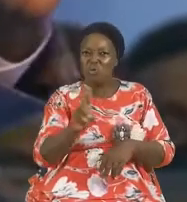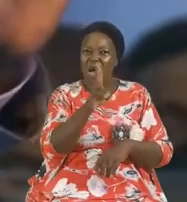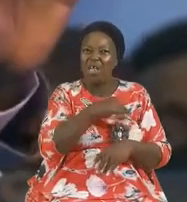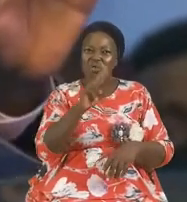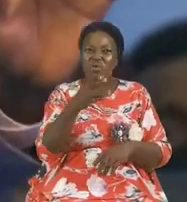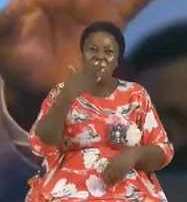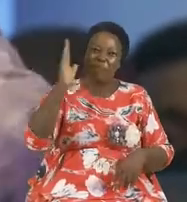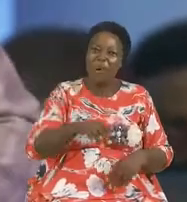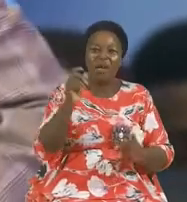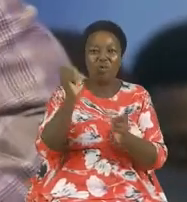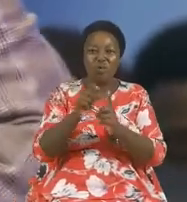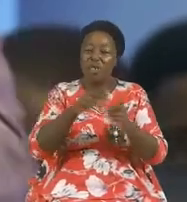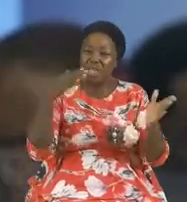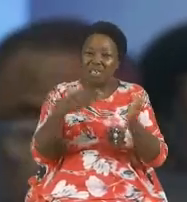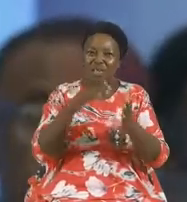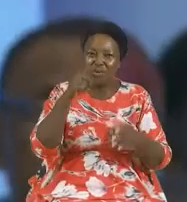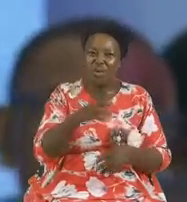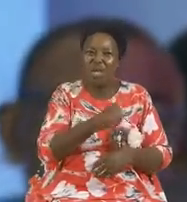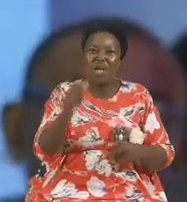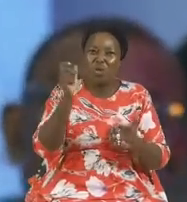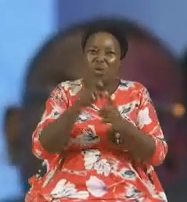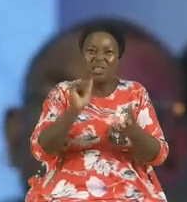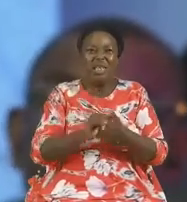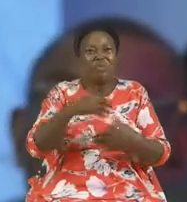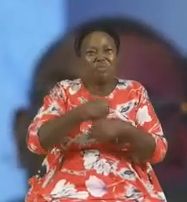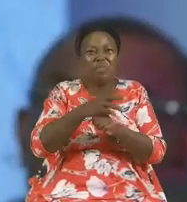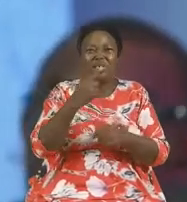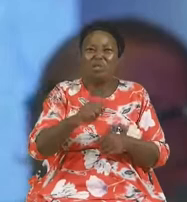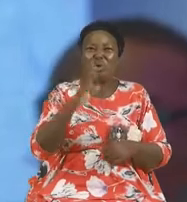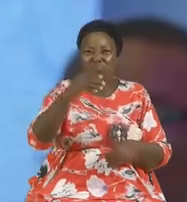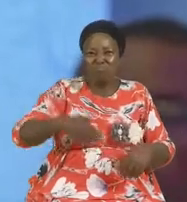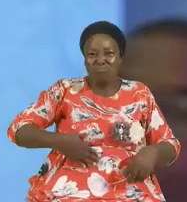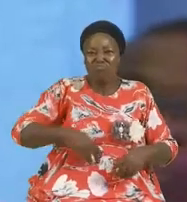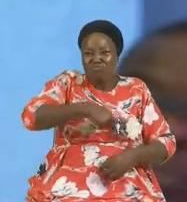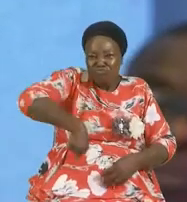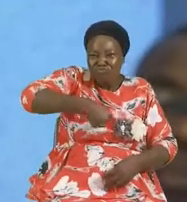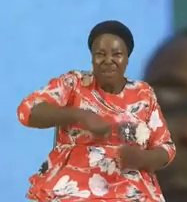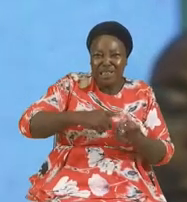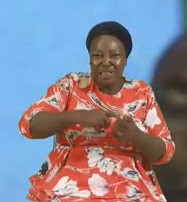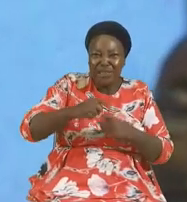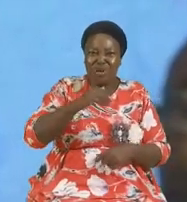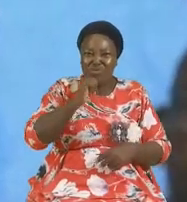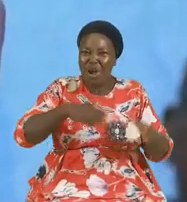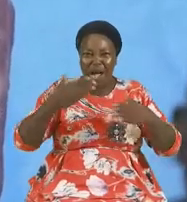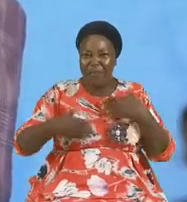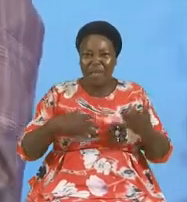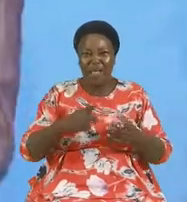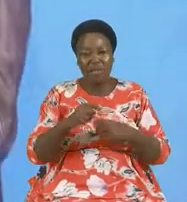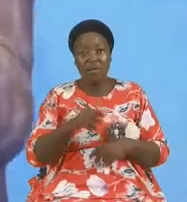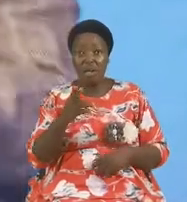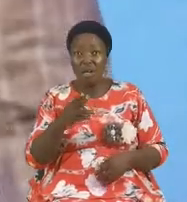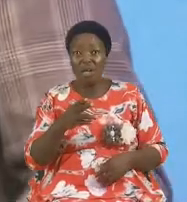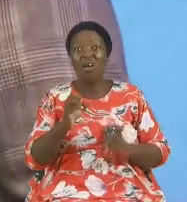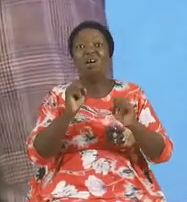they want to use, and they use a bad word, a word that makes somebody's tummy to